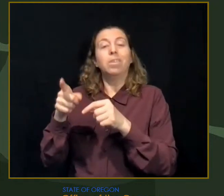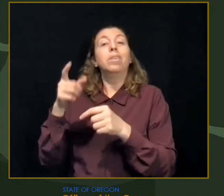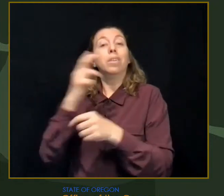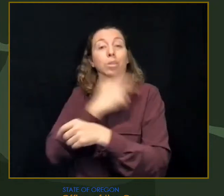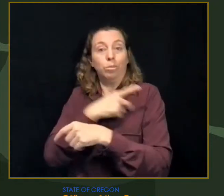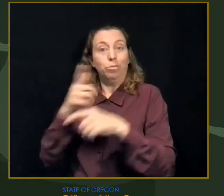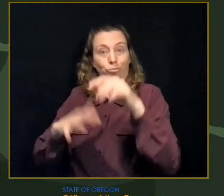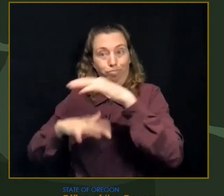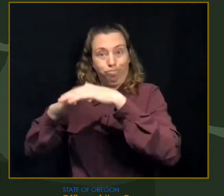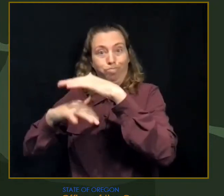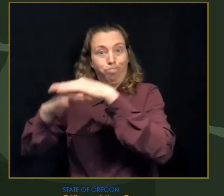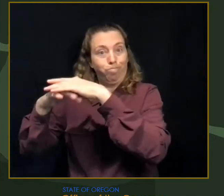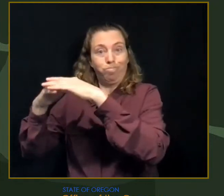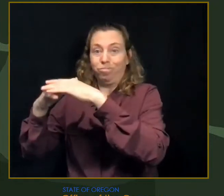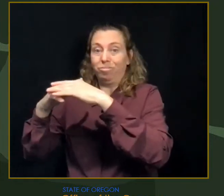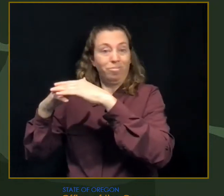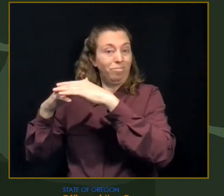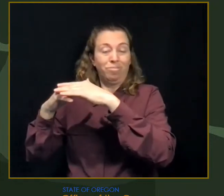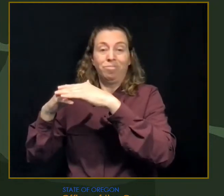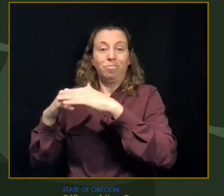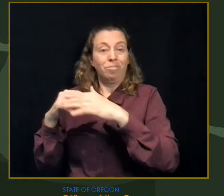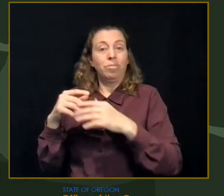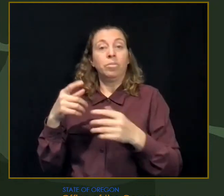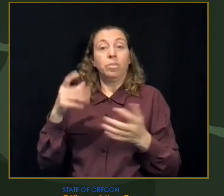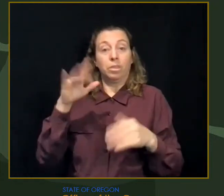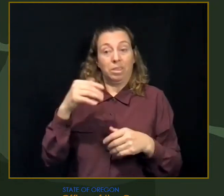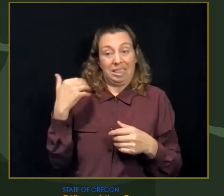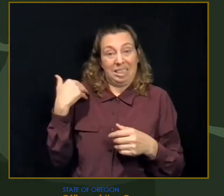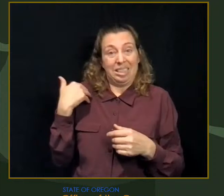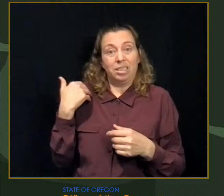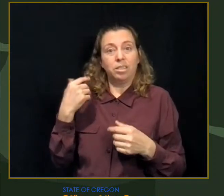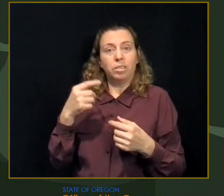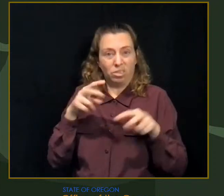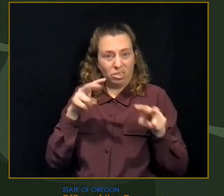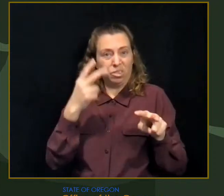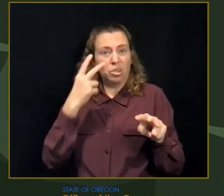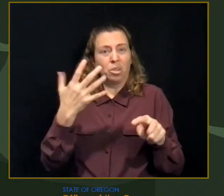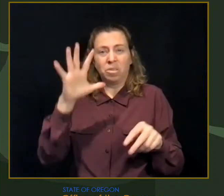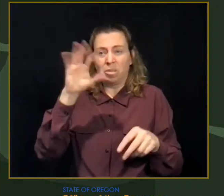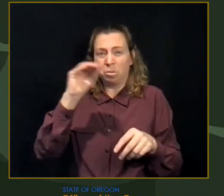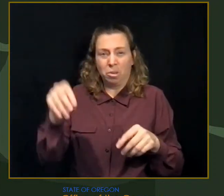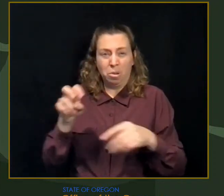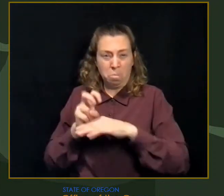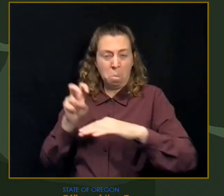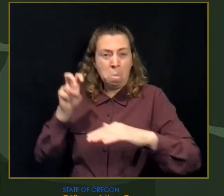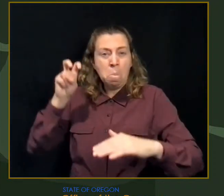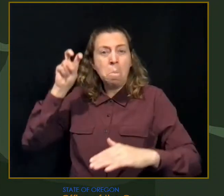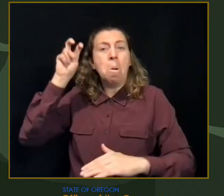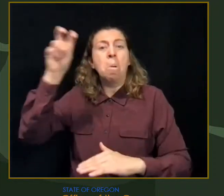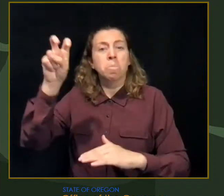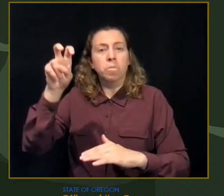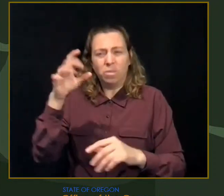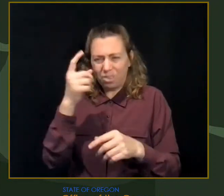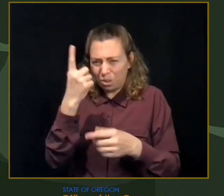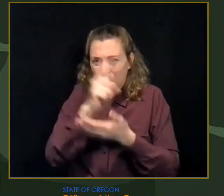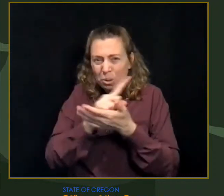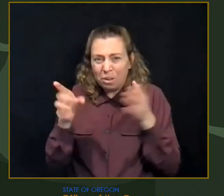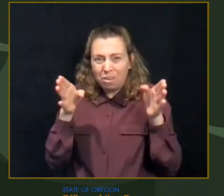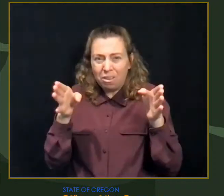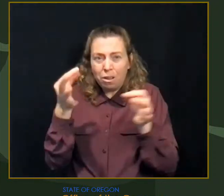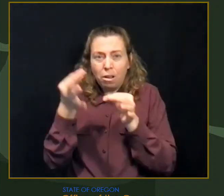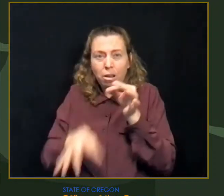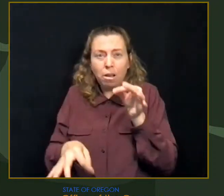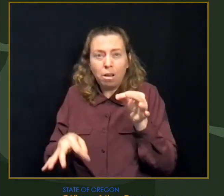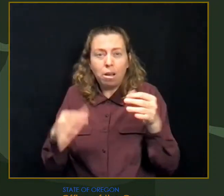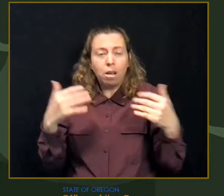week increase of 15% or more, we knew that we had some time to implement policies, to have people change their